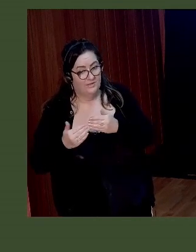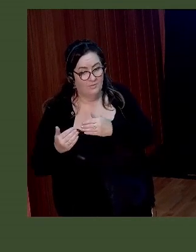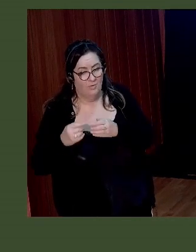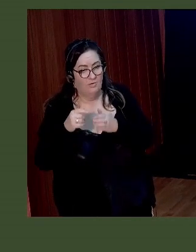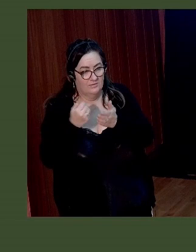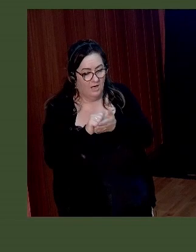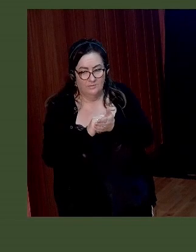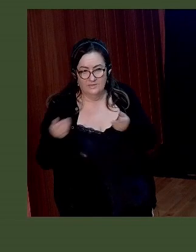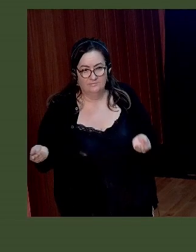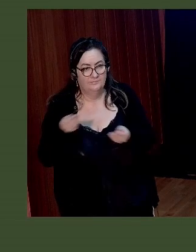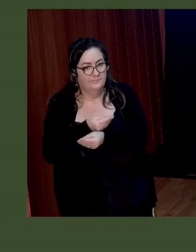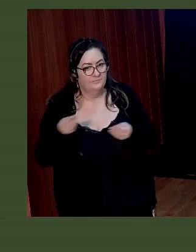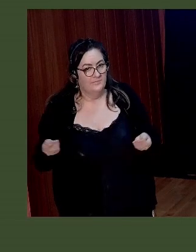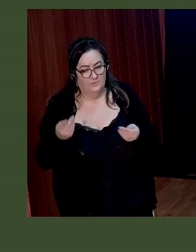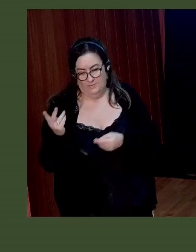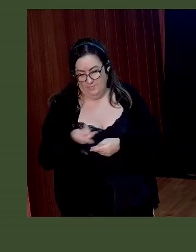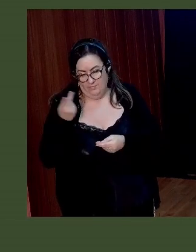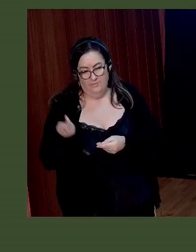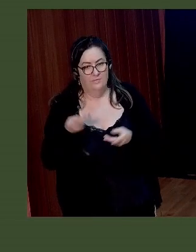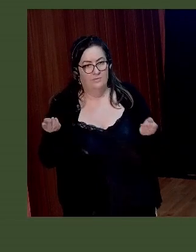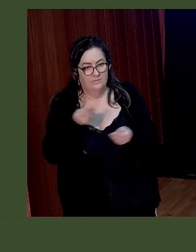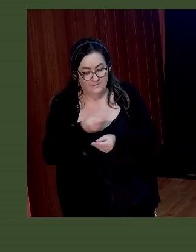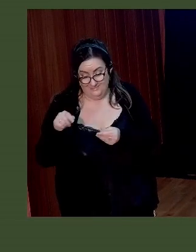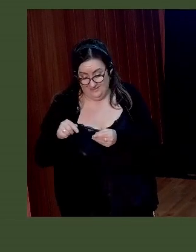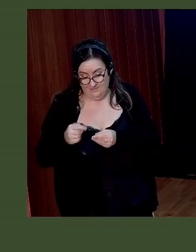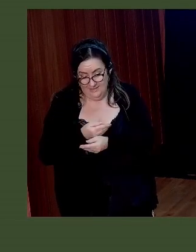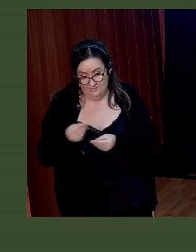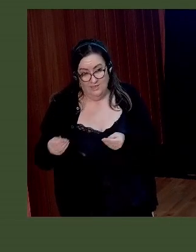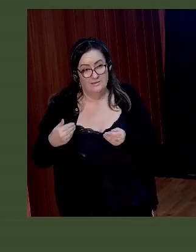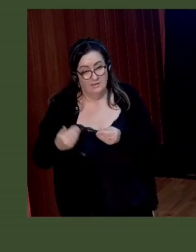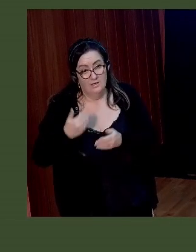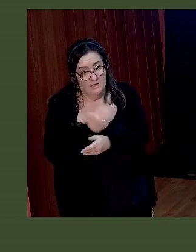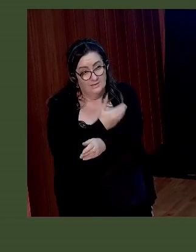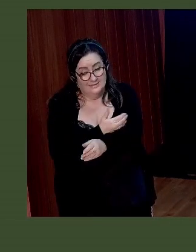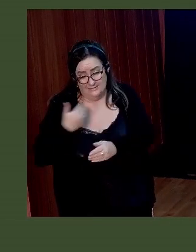negotiation documents were exchanged between the two sides. In this exchange,